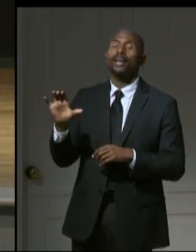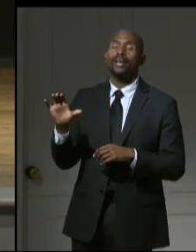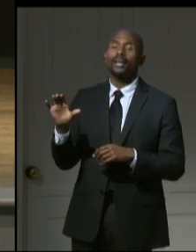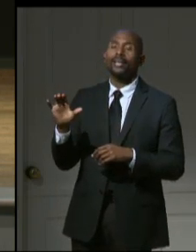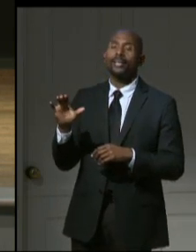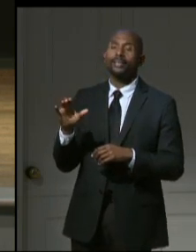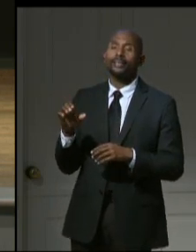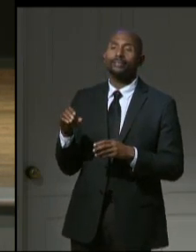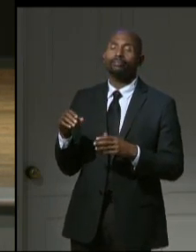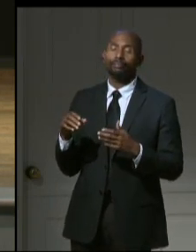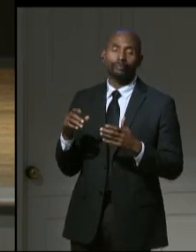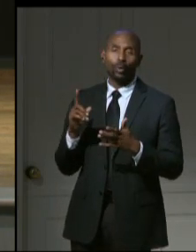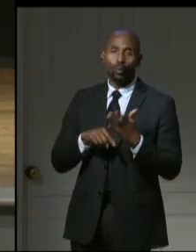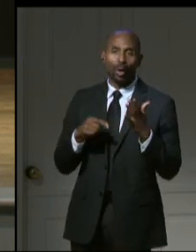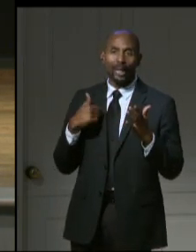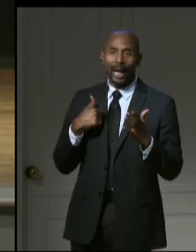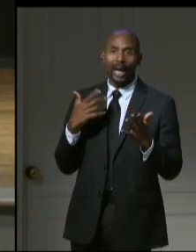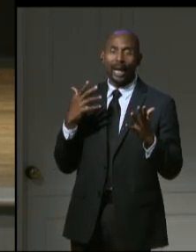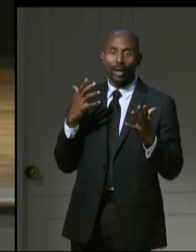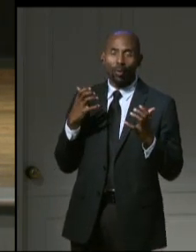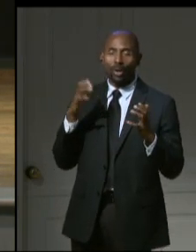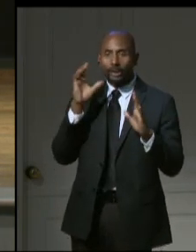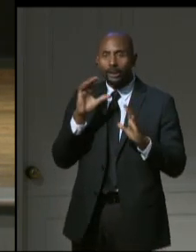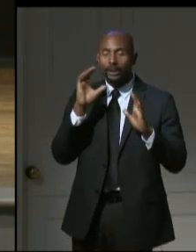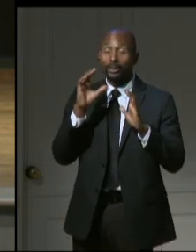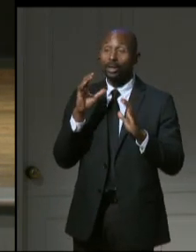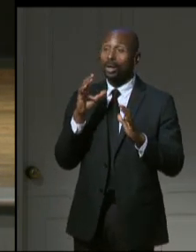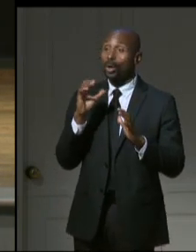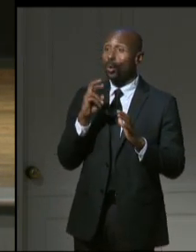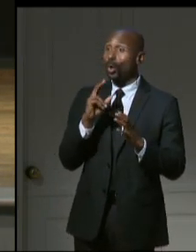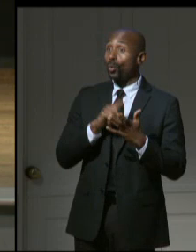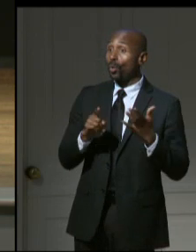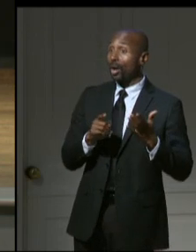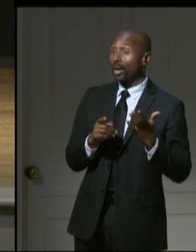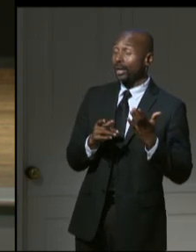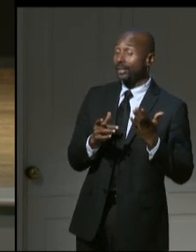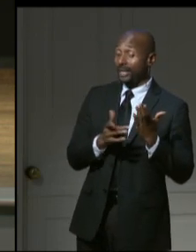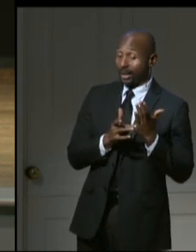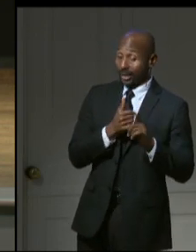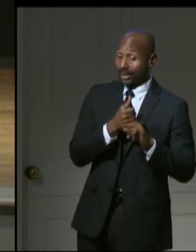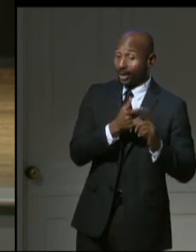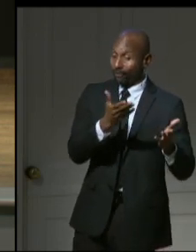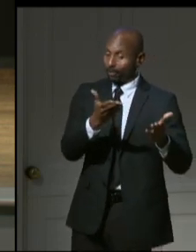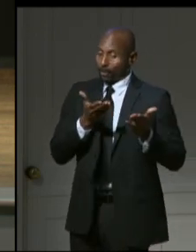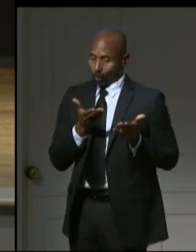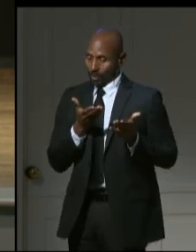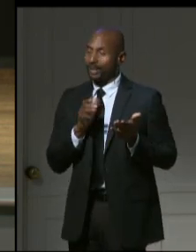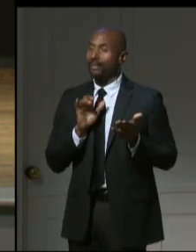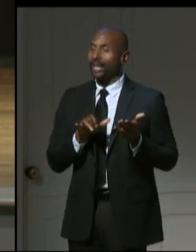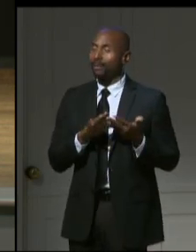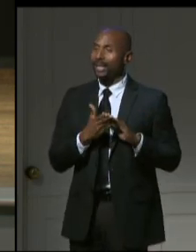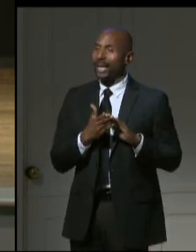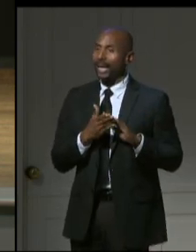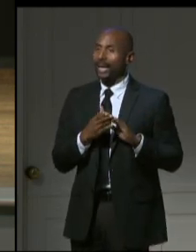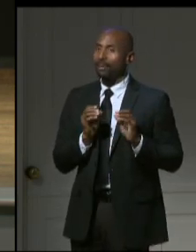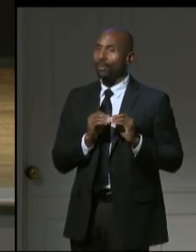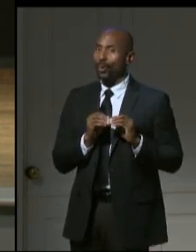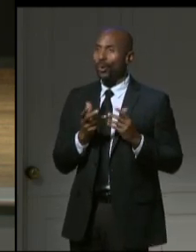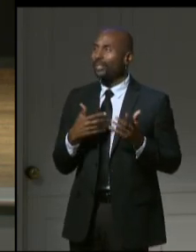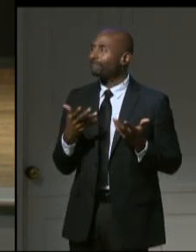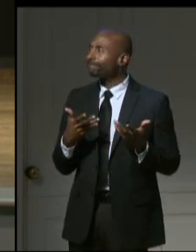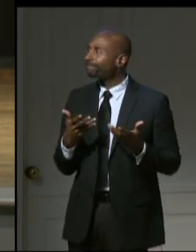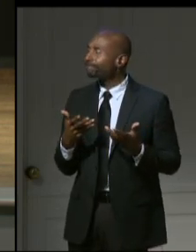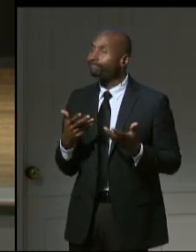was looking for, or what the technology proposed me, became much more, like, I didn't have to know the right